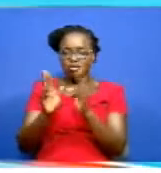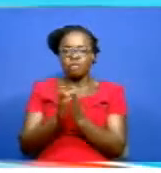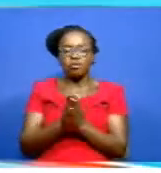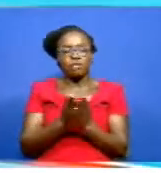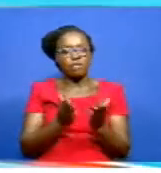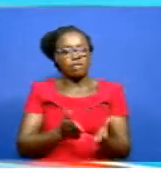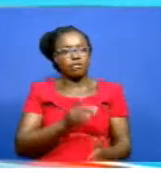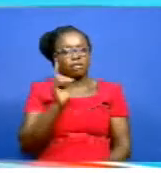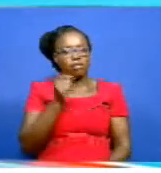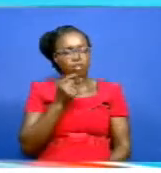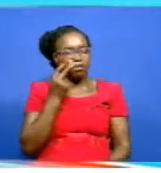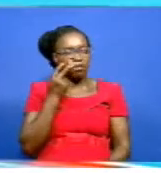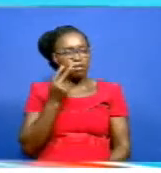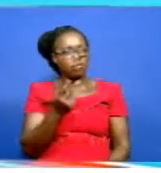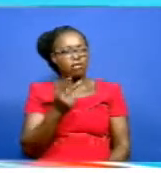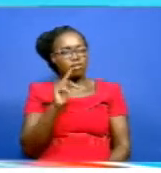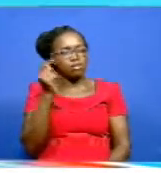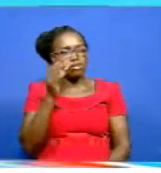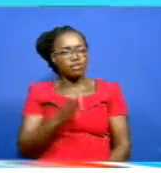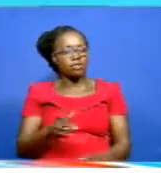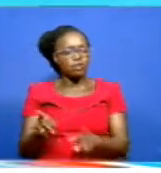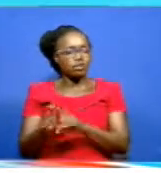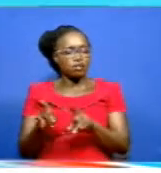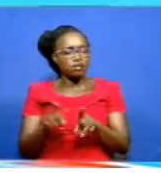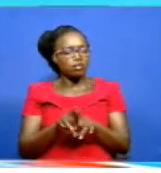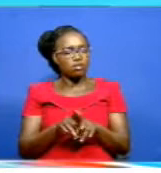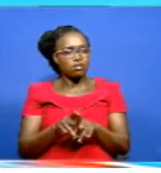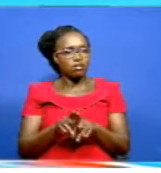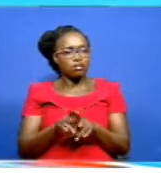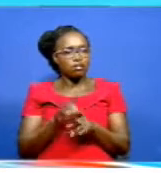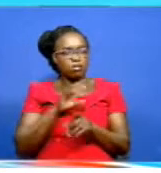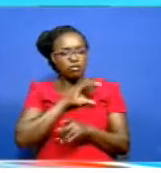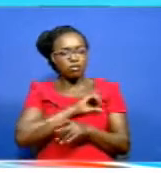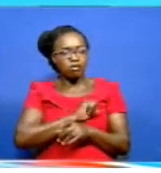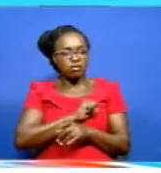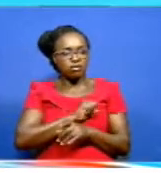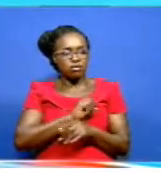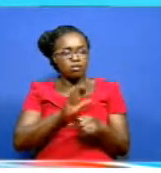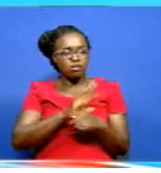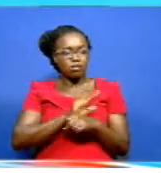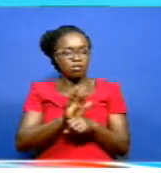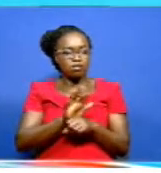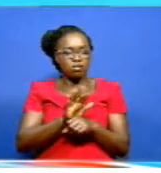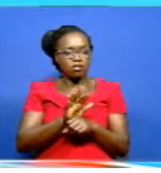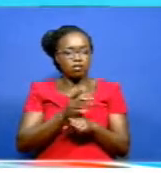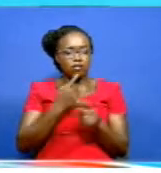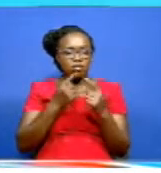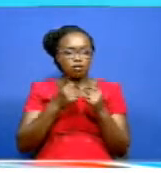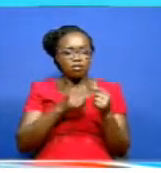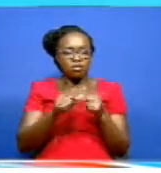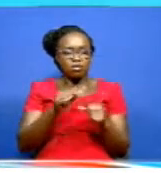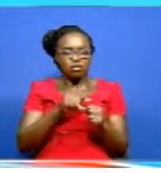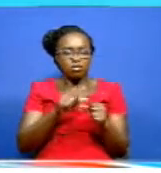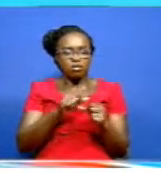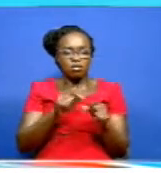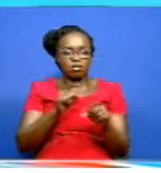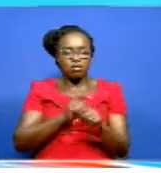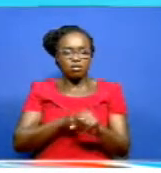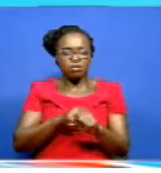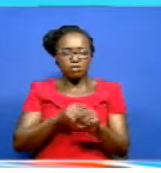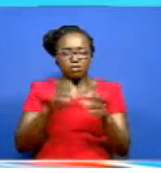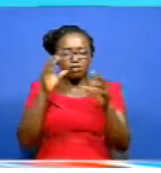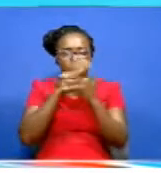Kenya, we've seen some Kenyans also raise their reservations on the COVID vaccine. They're talking about when the president,